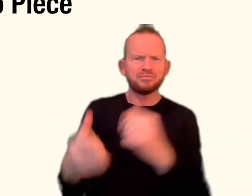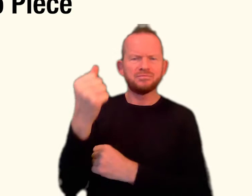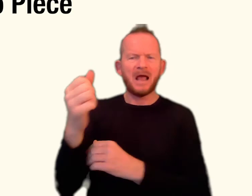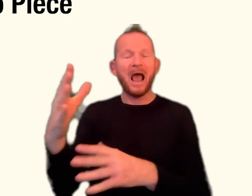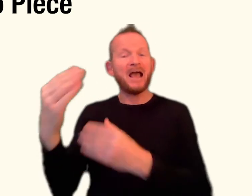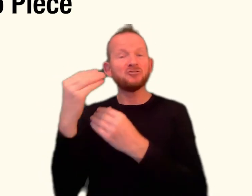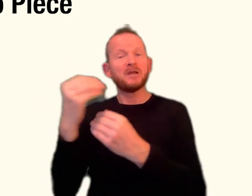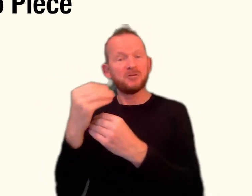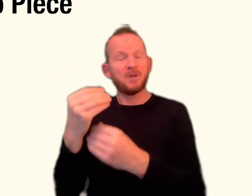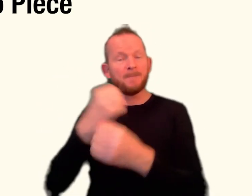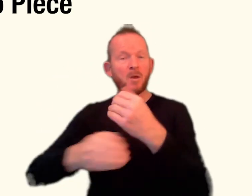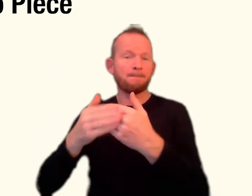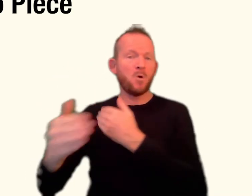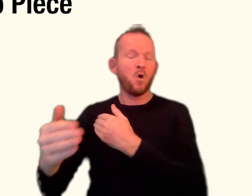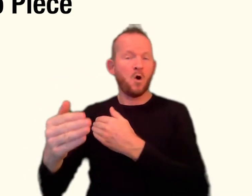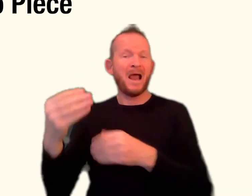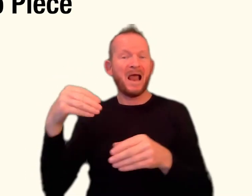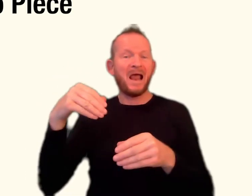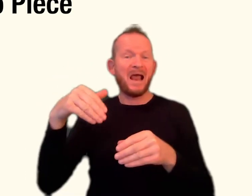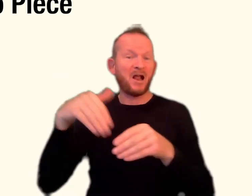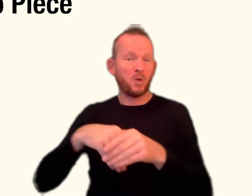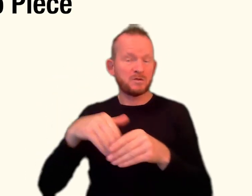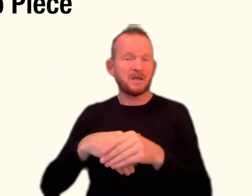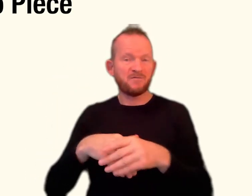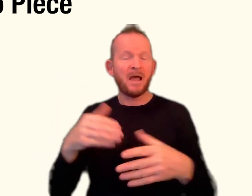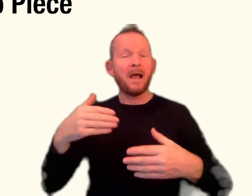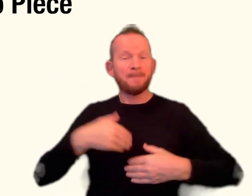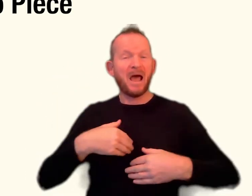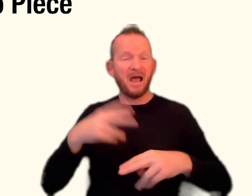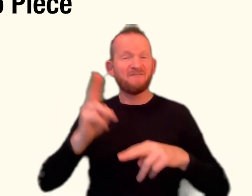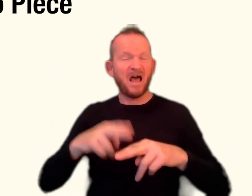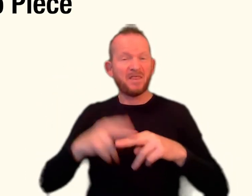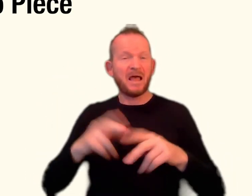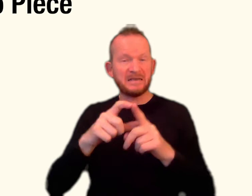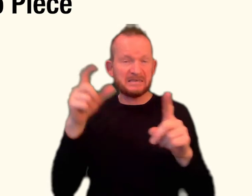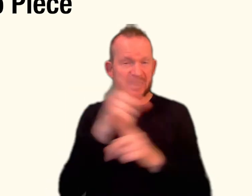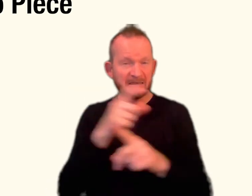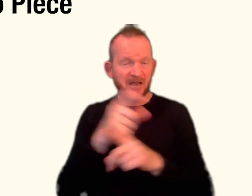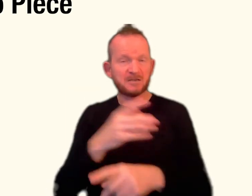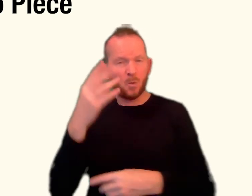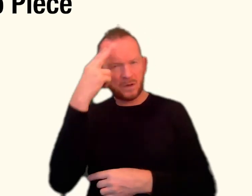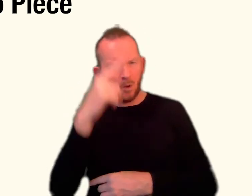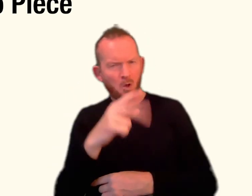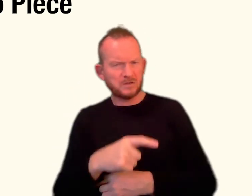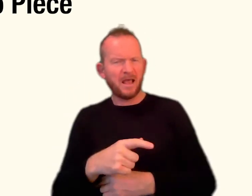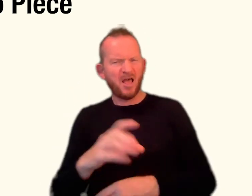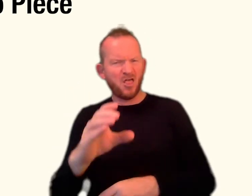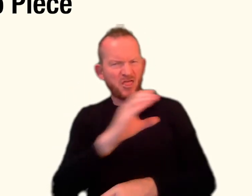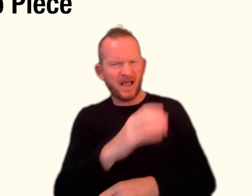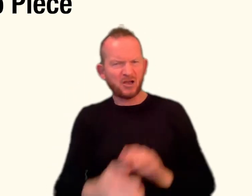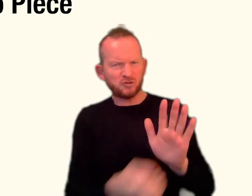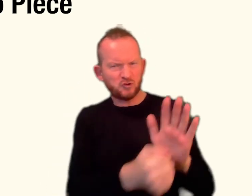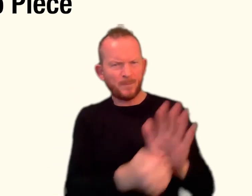has become more inclusive. My dad's dyslexic. He just got called thick and stupid and went on a naughty table, which I think is